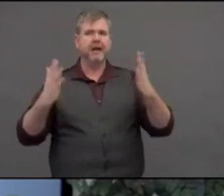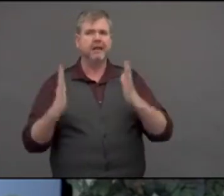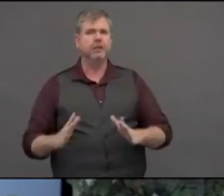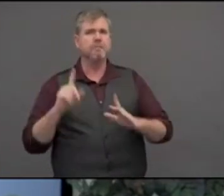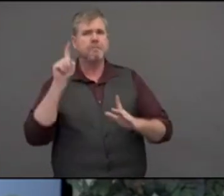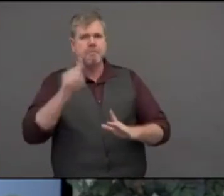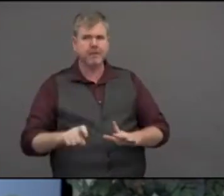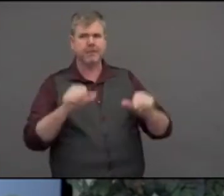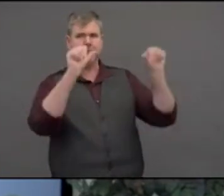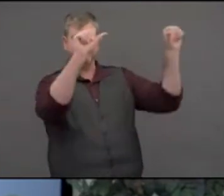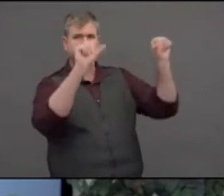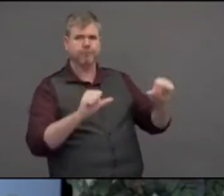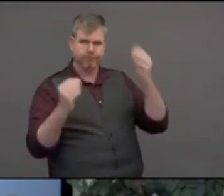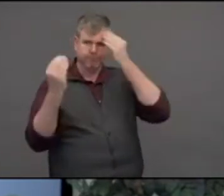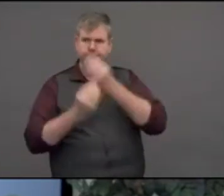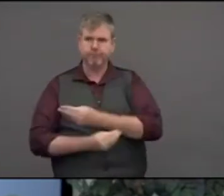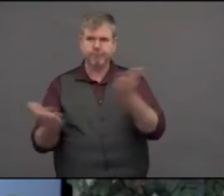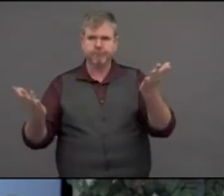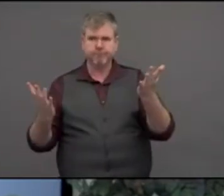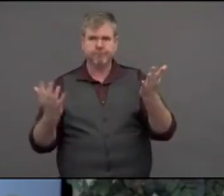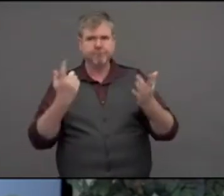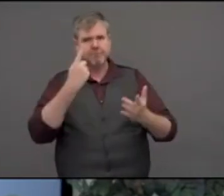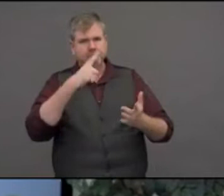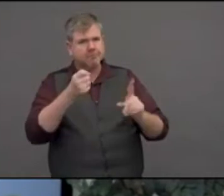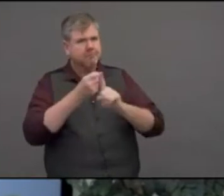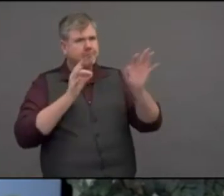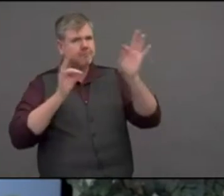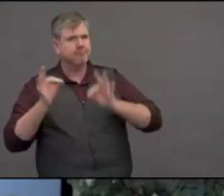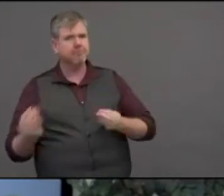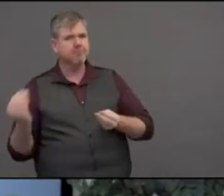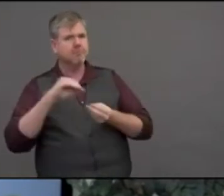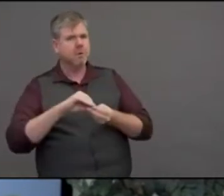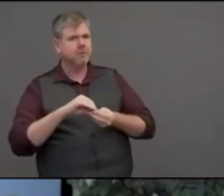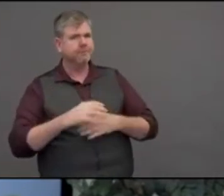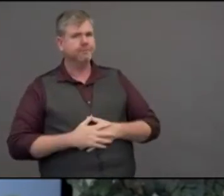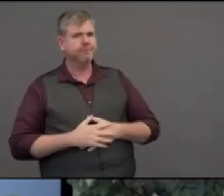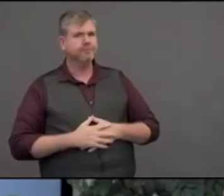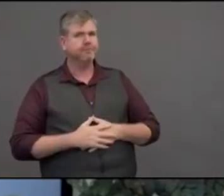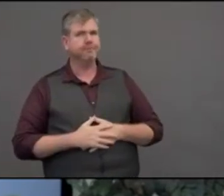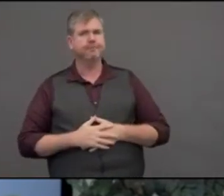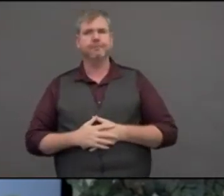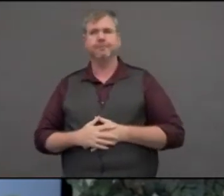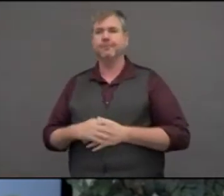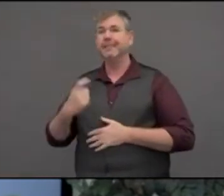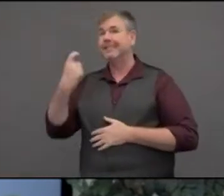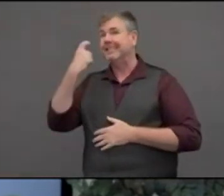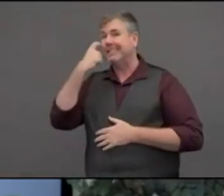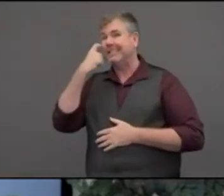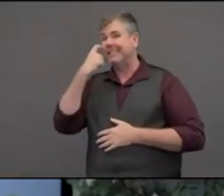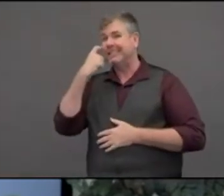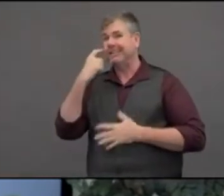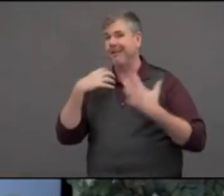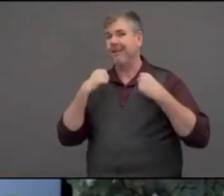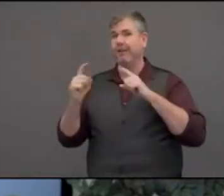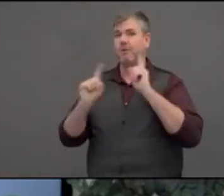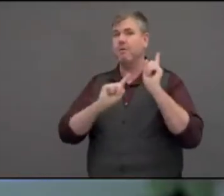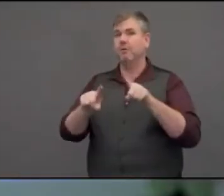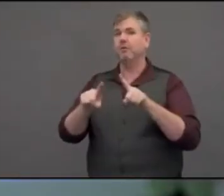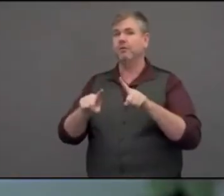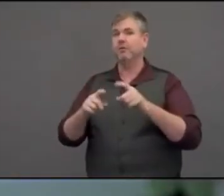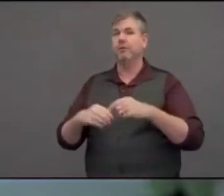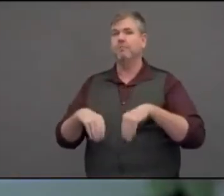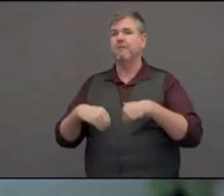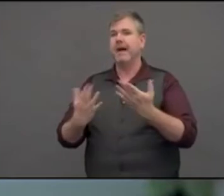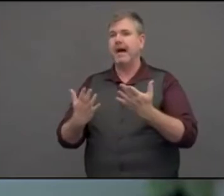that? Absolutely. So the recent order was issued to really provide some more, to